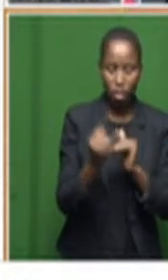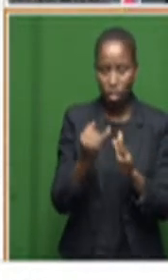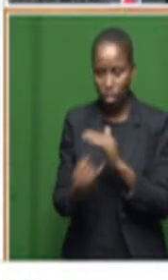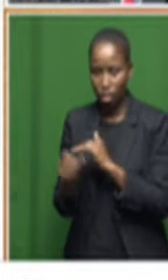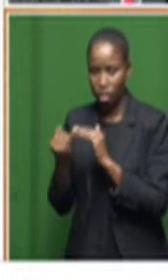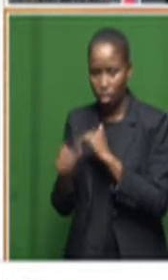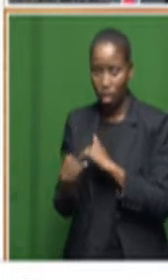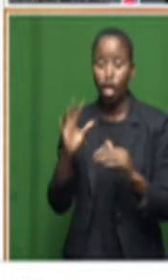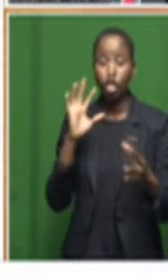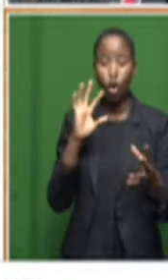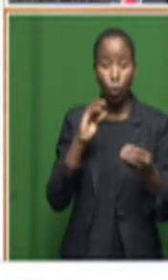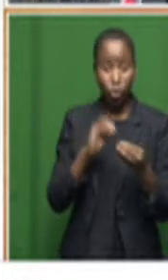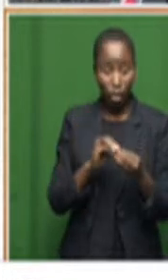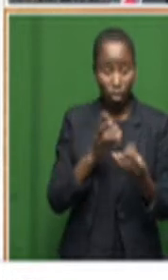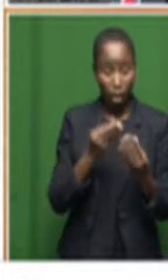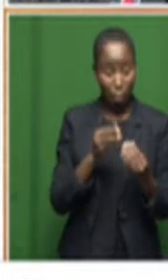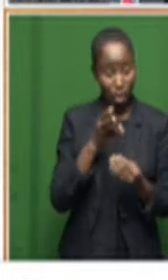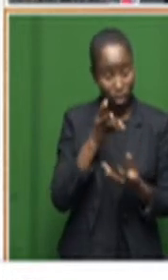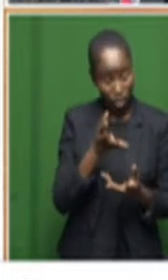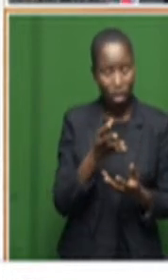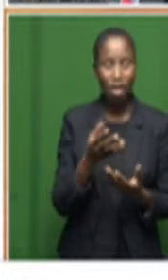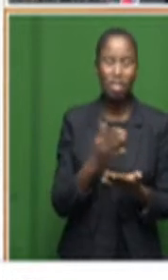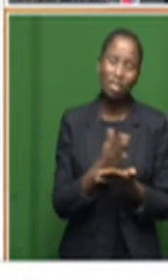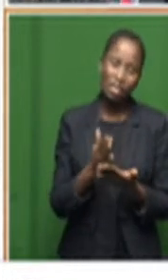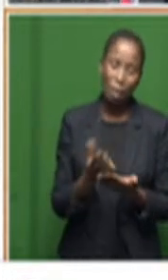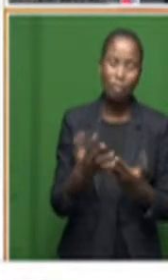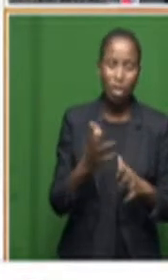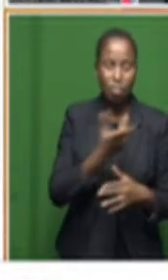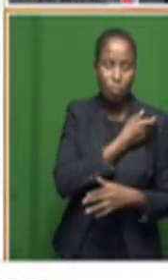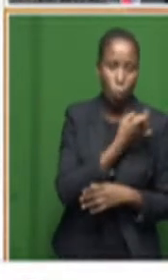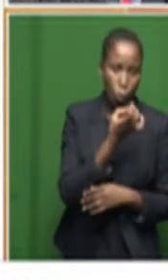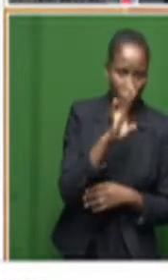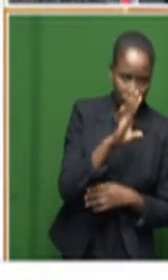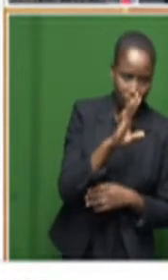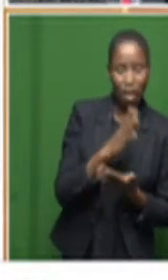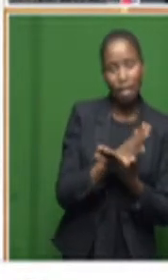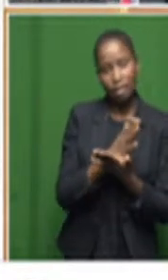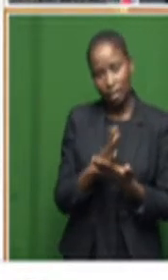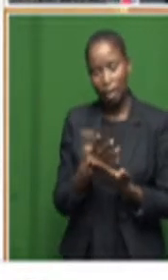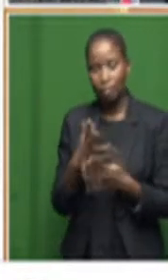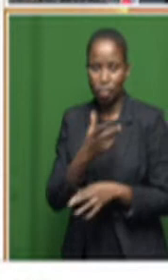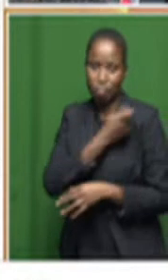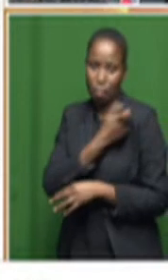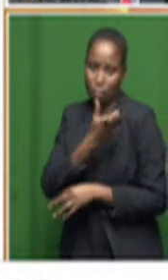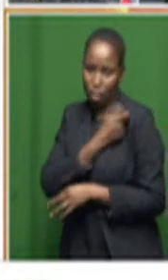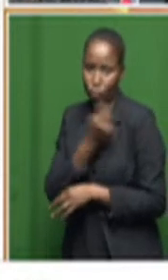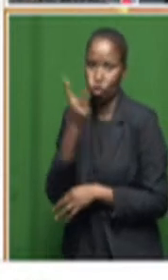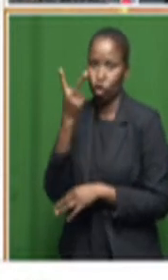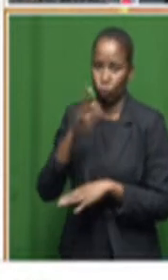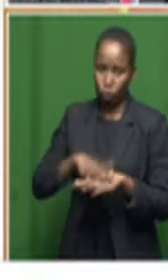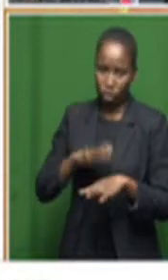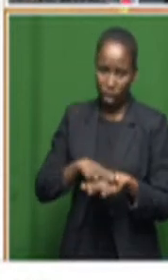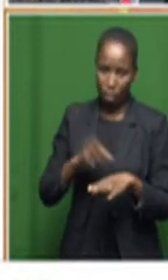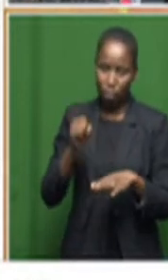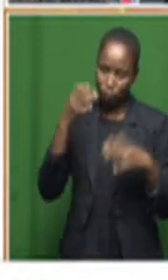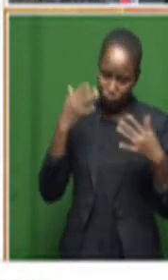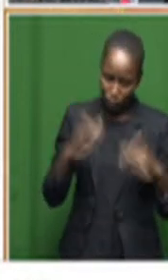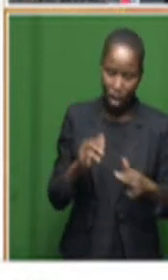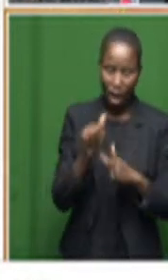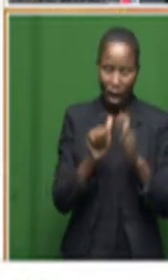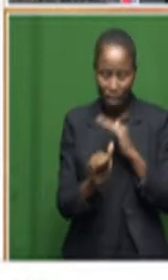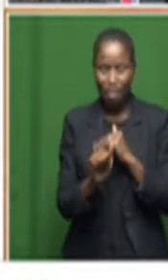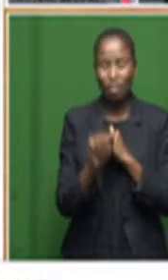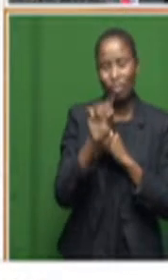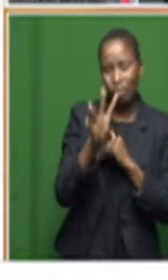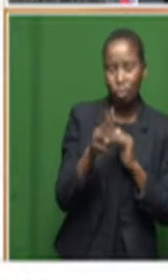those individuals, those who have had either one dose of Johnson & Johnson or both doses of Pfizer is just under 4